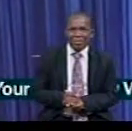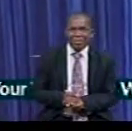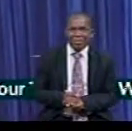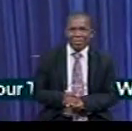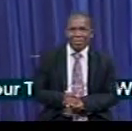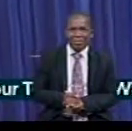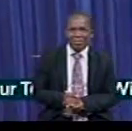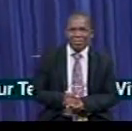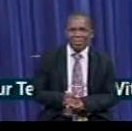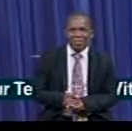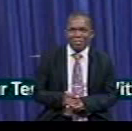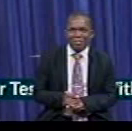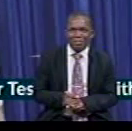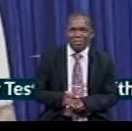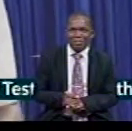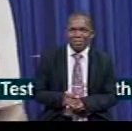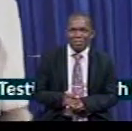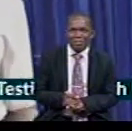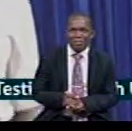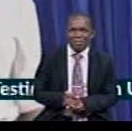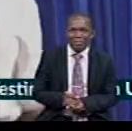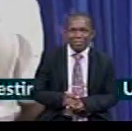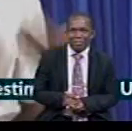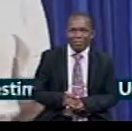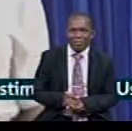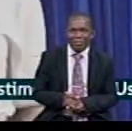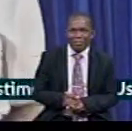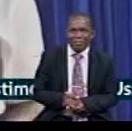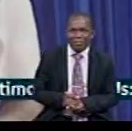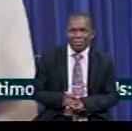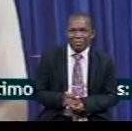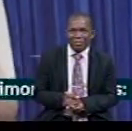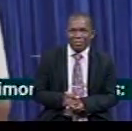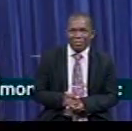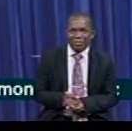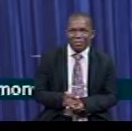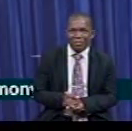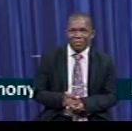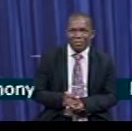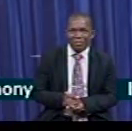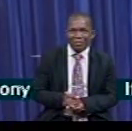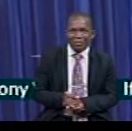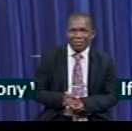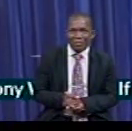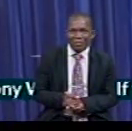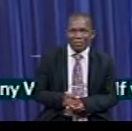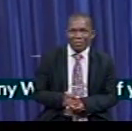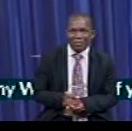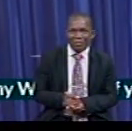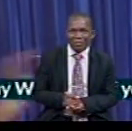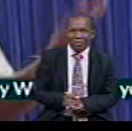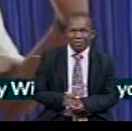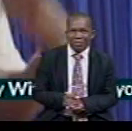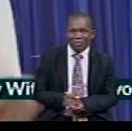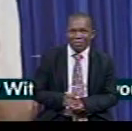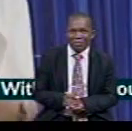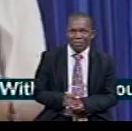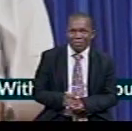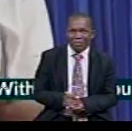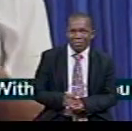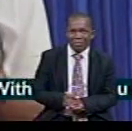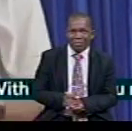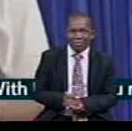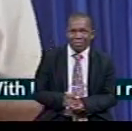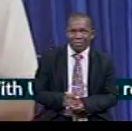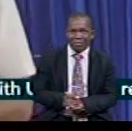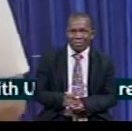ebro ma adwen ne menti ase so. Sansa me bawo me second bom. Ana ye ye miss yes na say ye ye miss yes in 8 months time. Ana